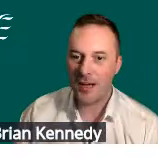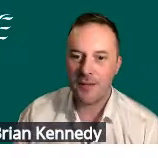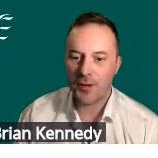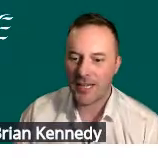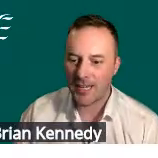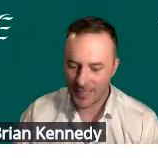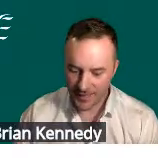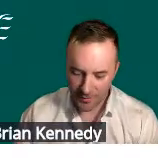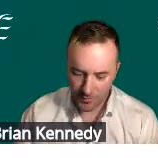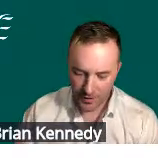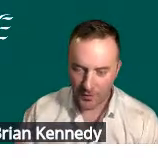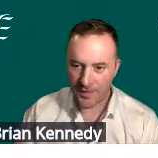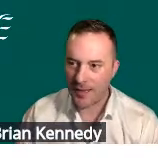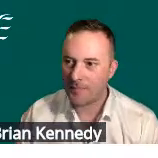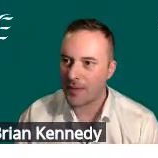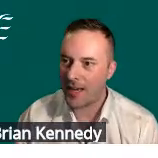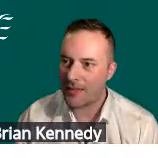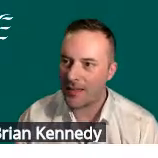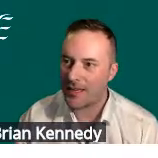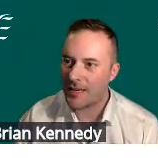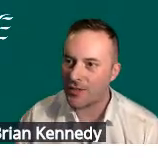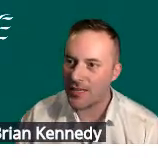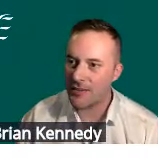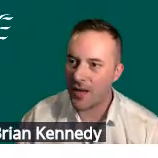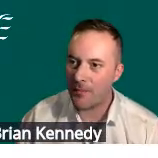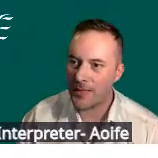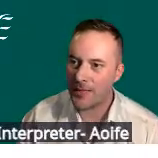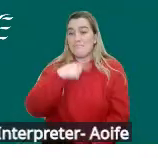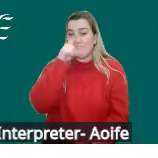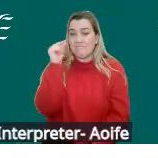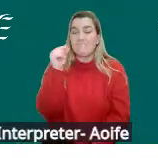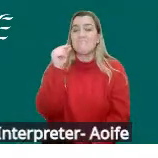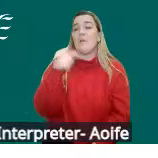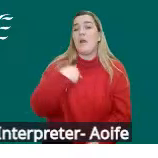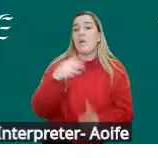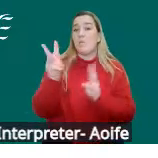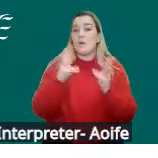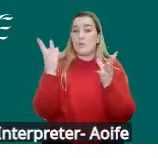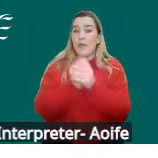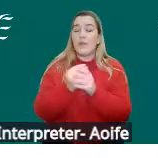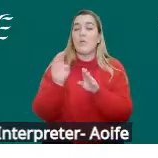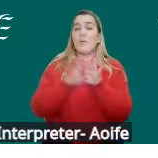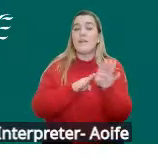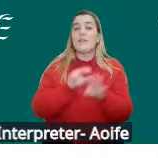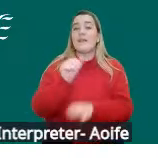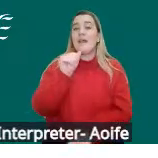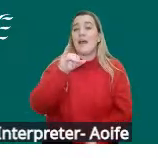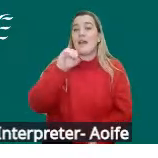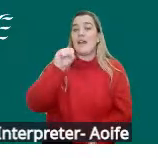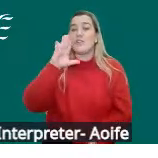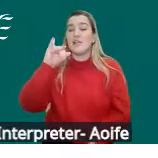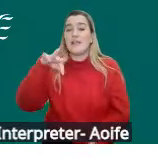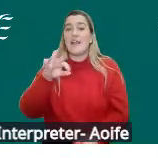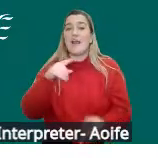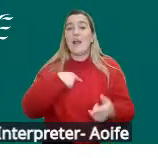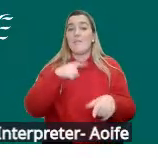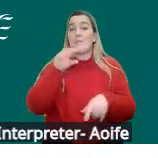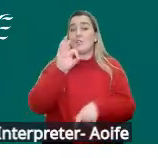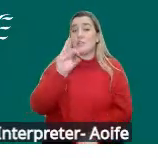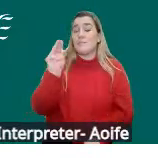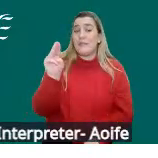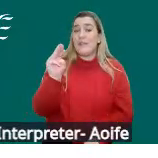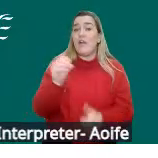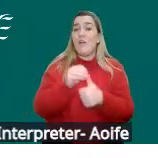So I'm Brian Kennedy, and I work with Kathy and Aisling in the Complex Clinic, and I'm a GP on the other days of the week.